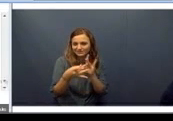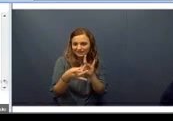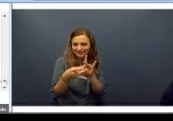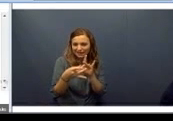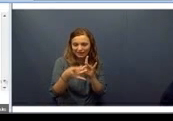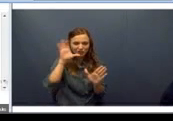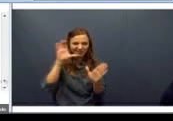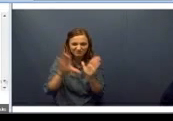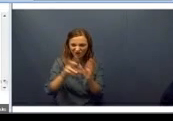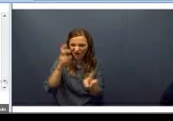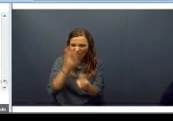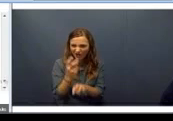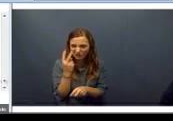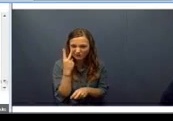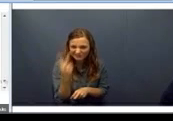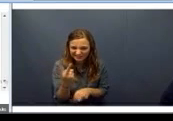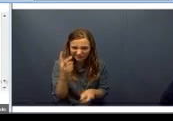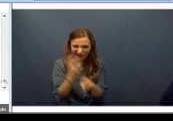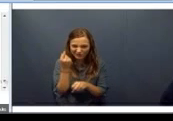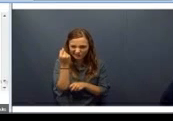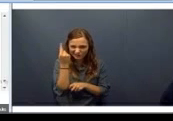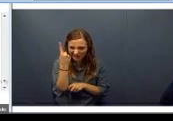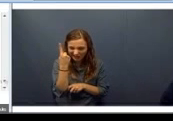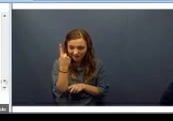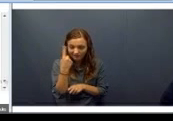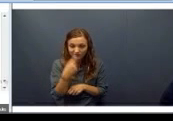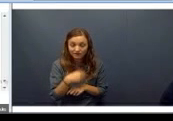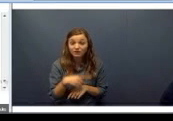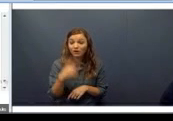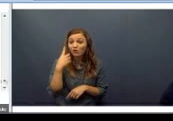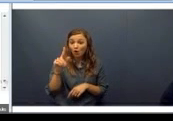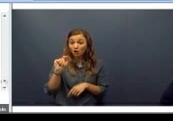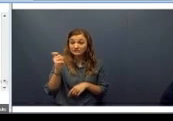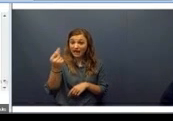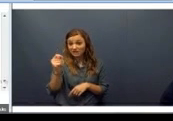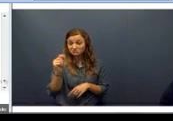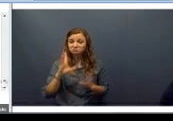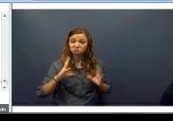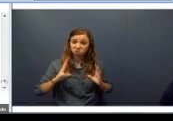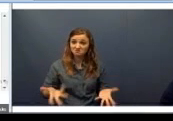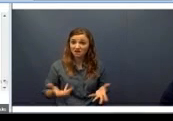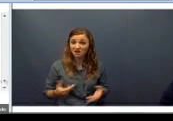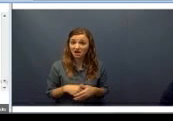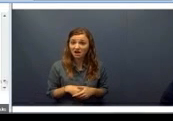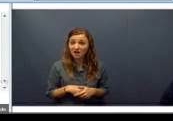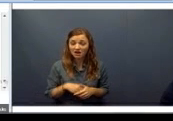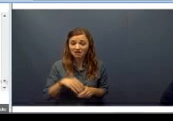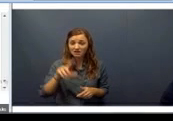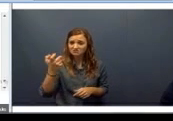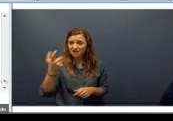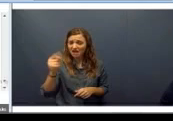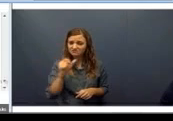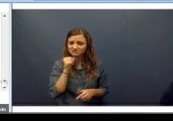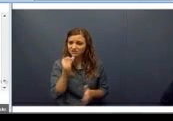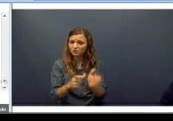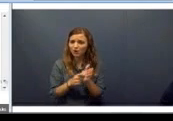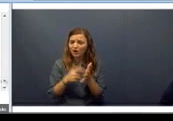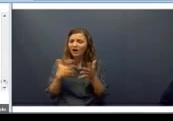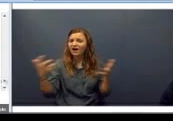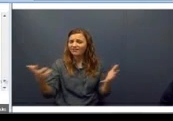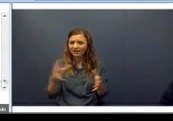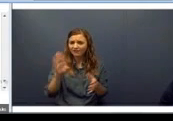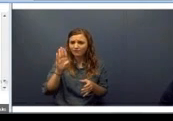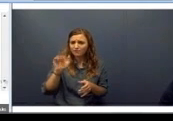it causes the connectivity to be very difficult to understand. Now, for text, it may work